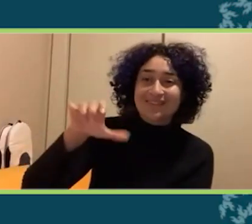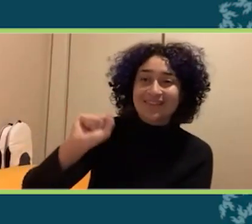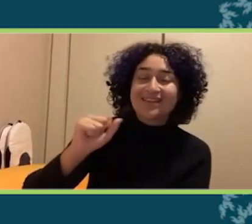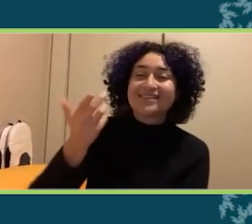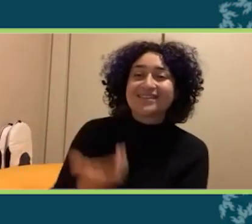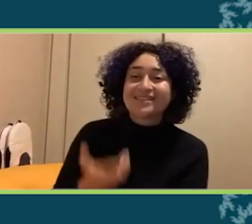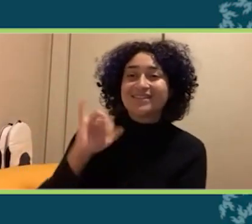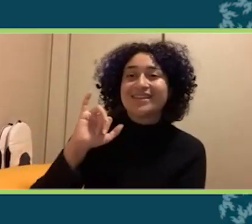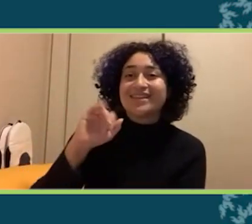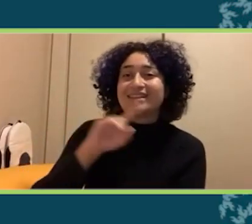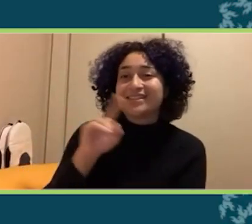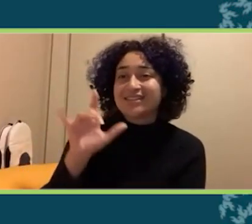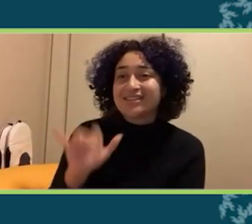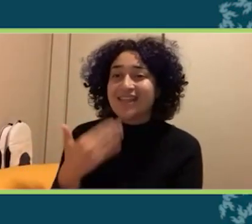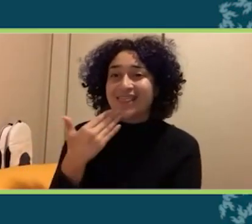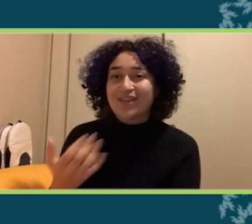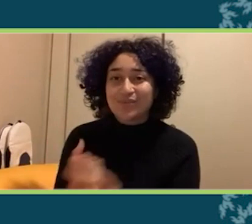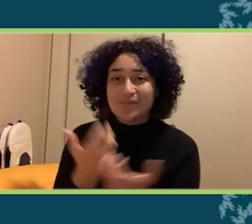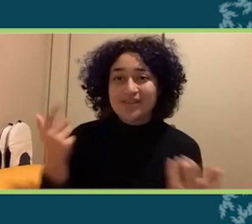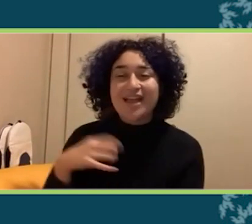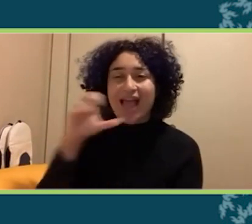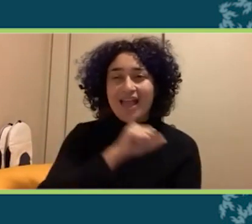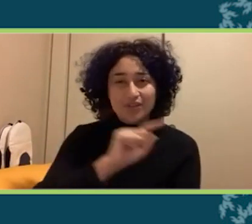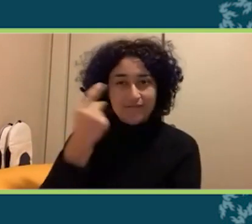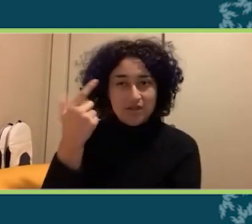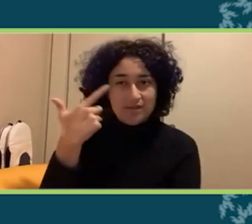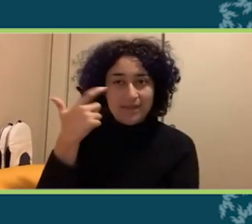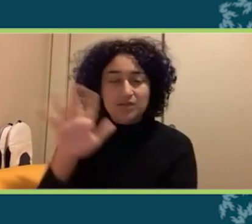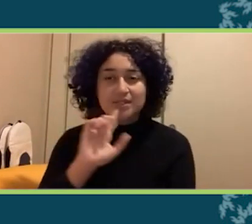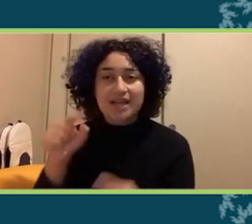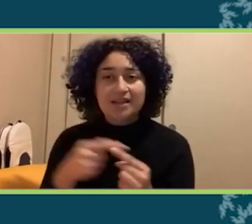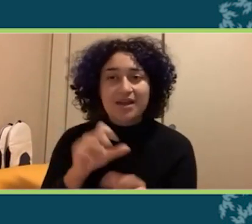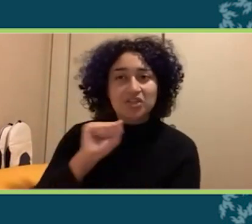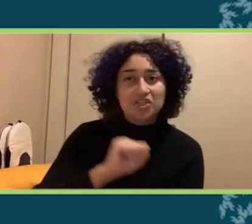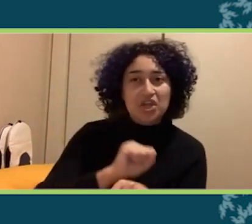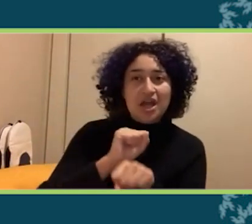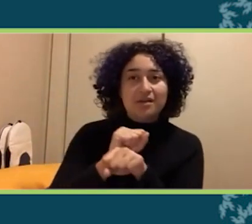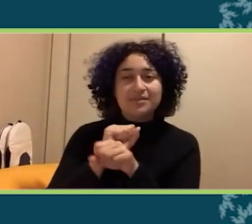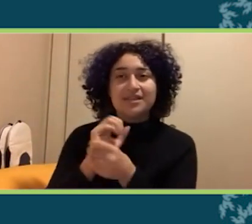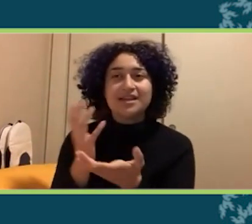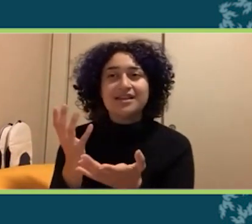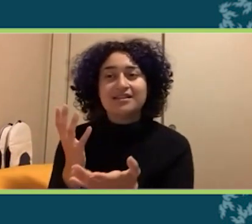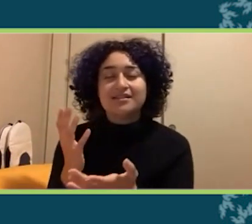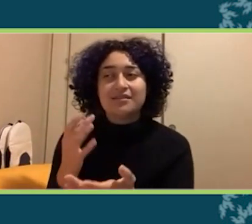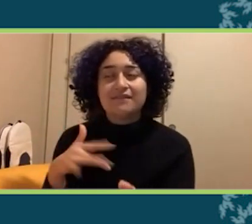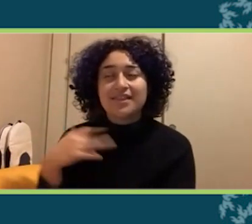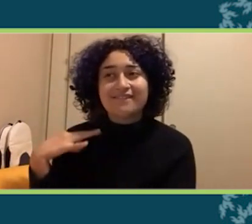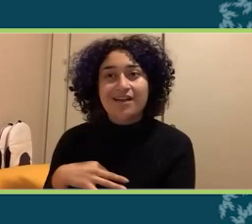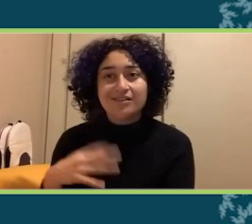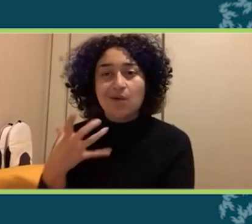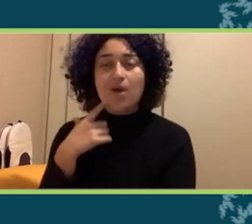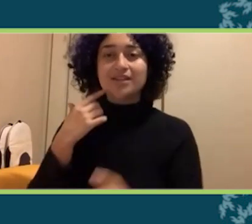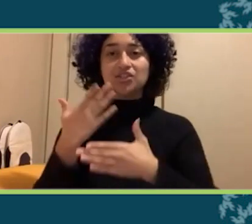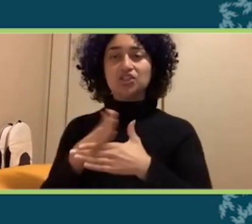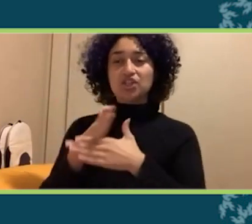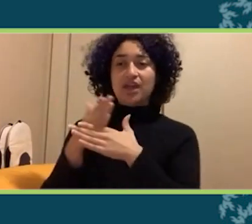you so much. I guess first, because we are talking about jobs and being valued, I did want to share a resource before I